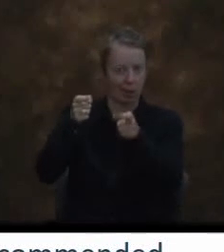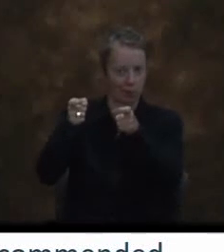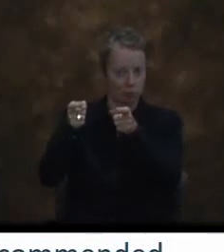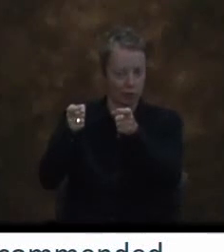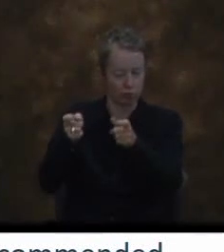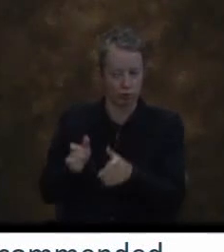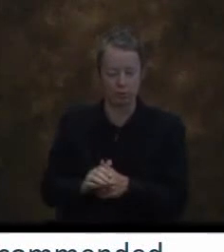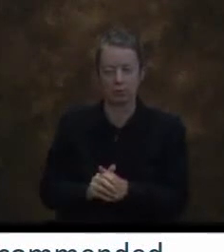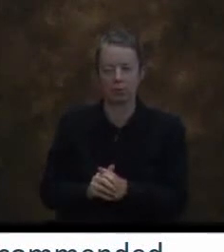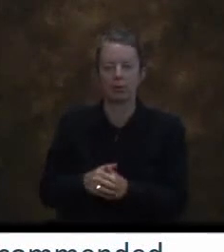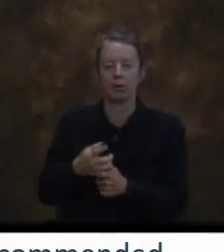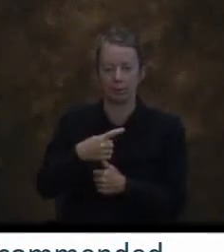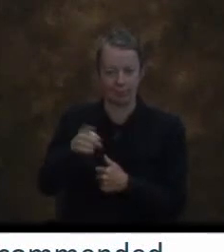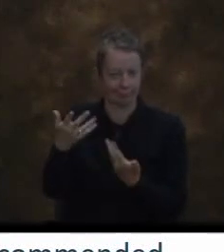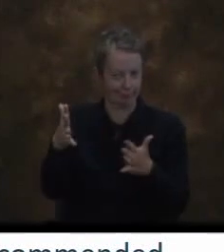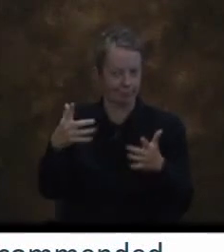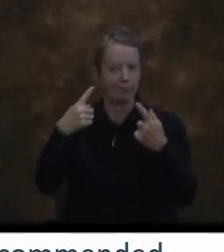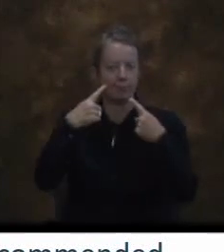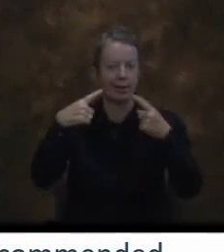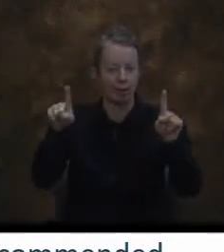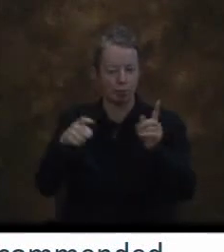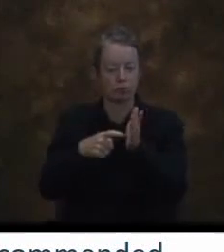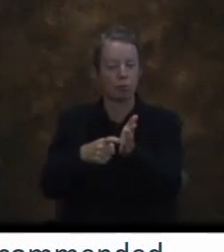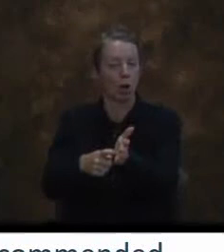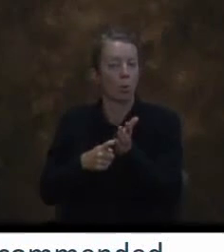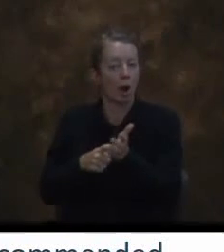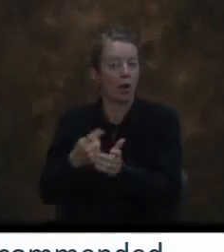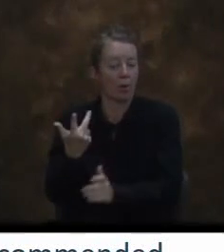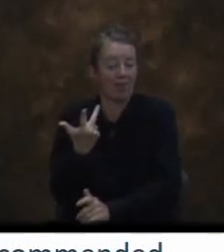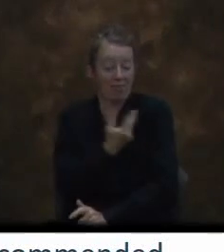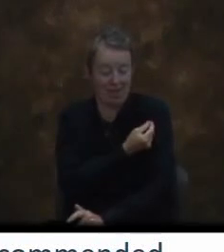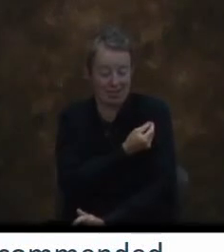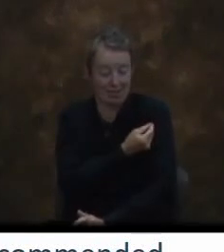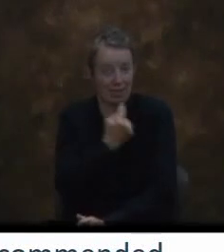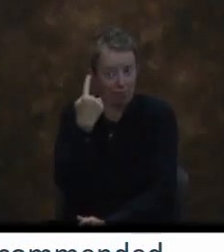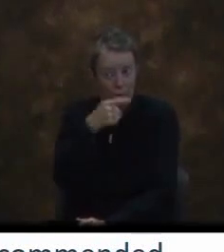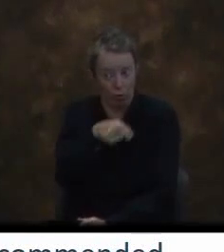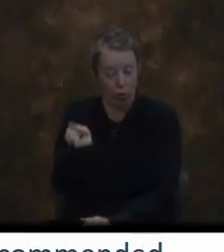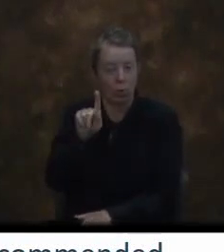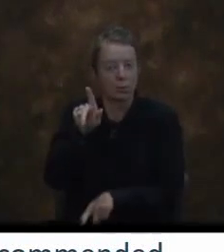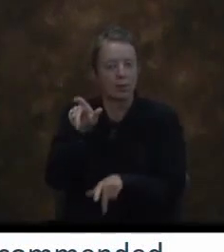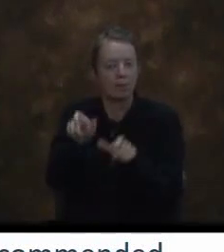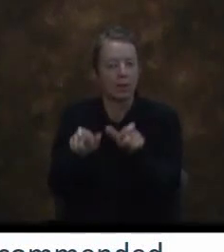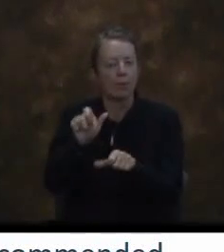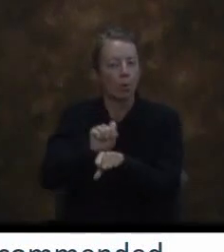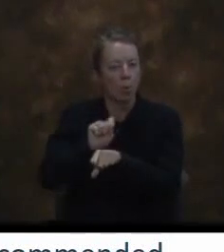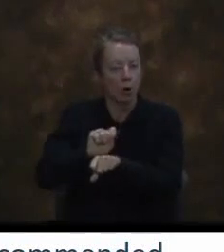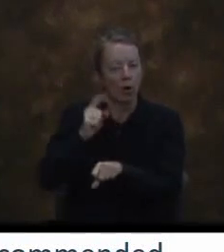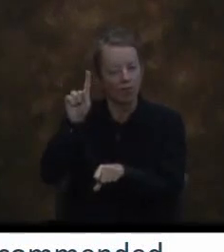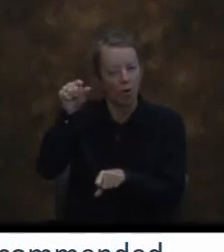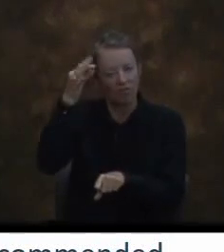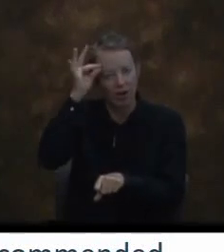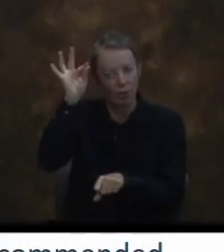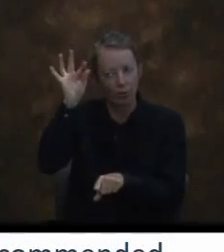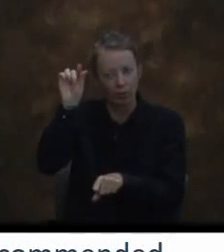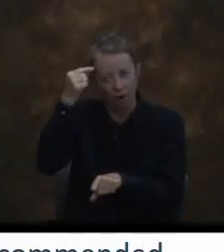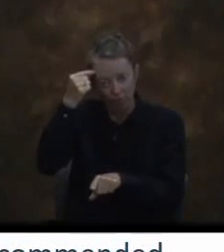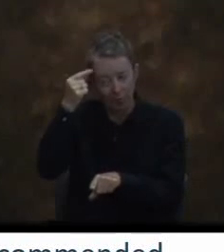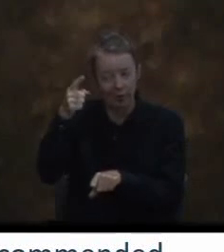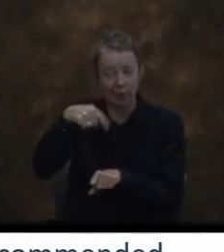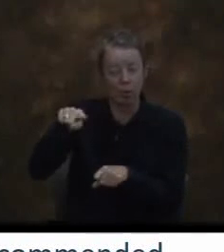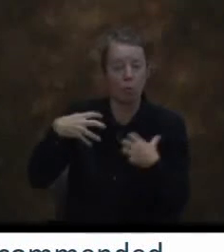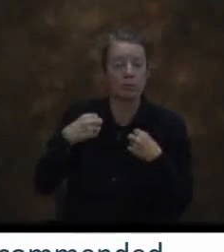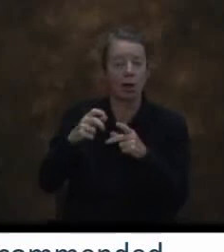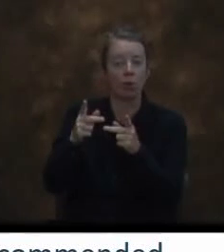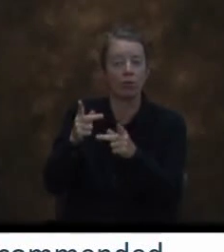did announce a vaccine requirement for federal employees, healthcare settings that participate in Medicare and Medicaid,